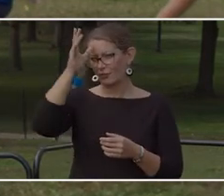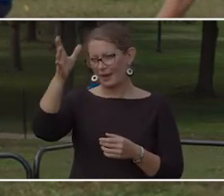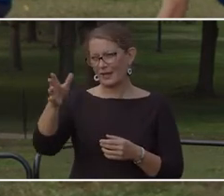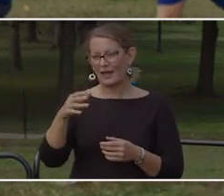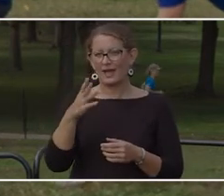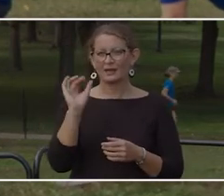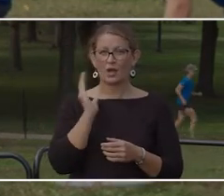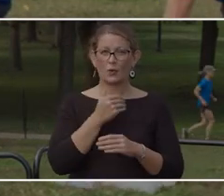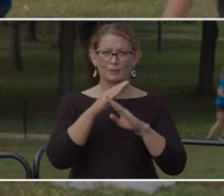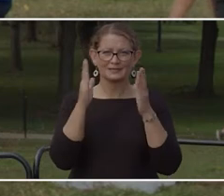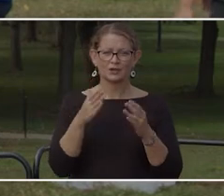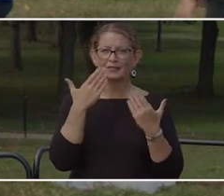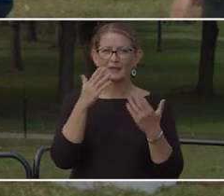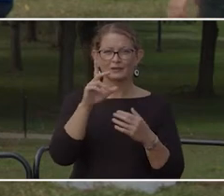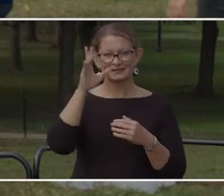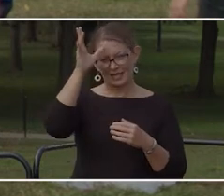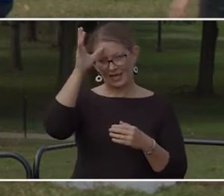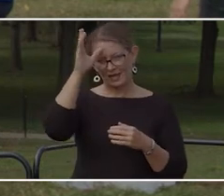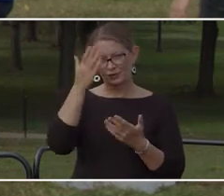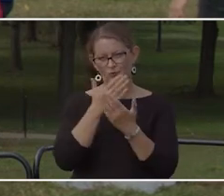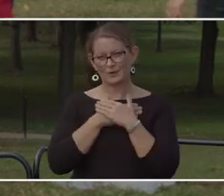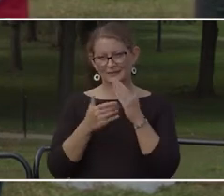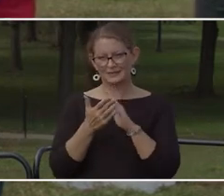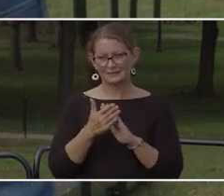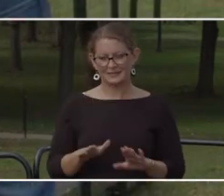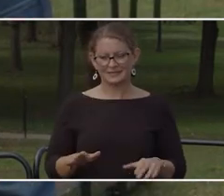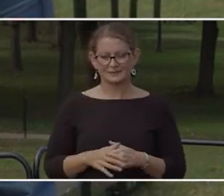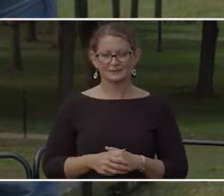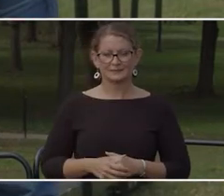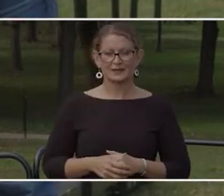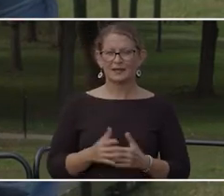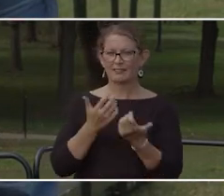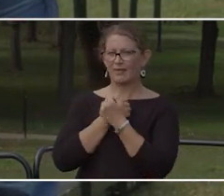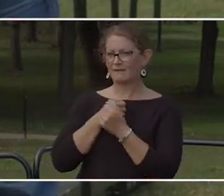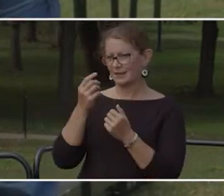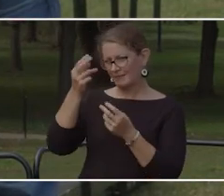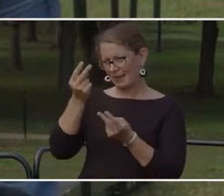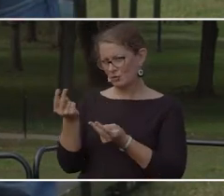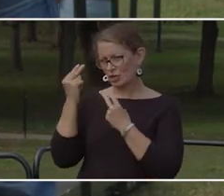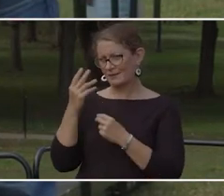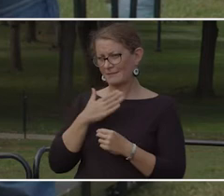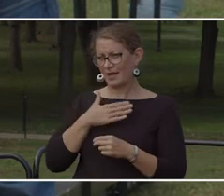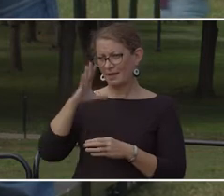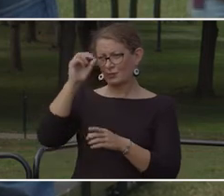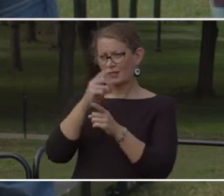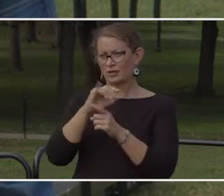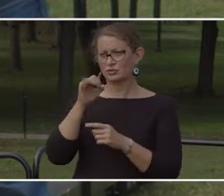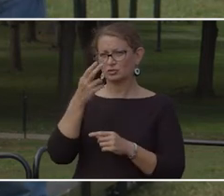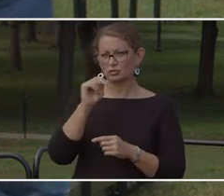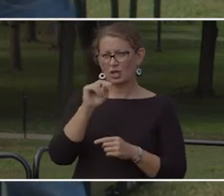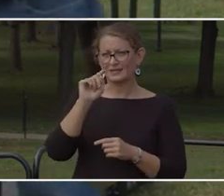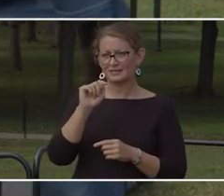our protector. Thank you, Dad. God rest you. Rest easy, soldier. In loving memory of my brother, John T. Flynn,